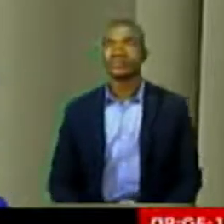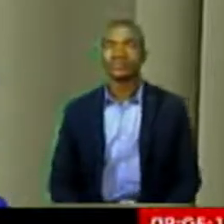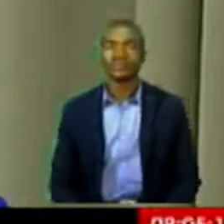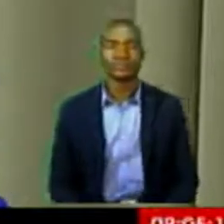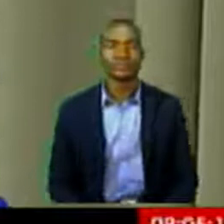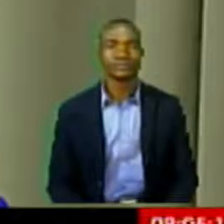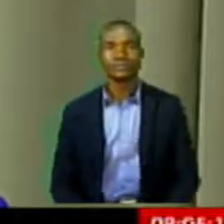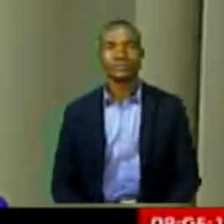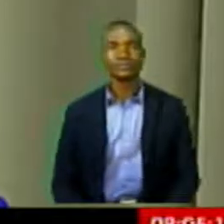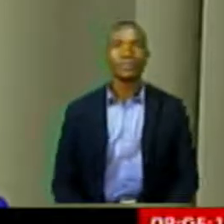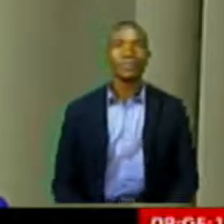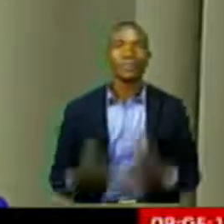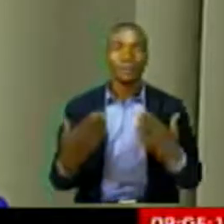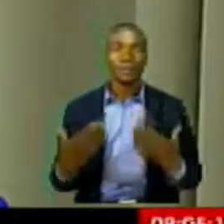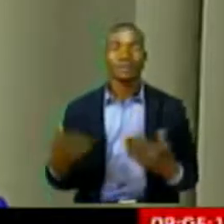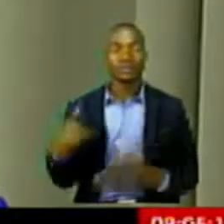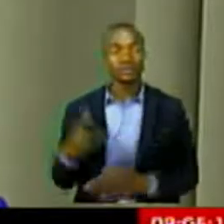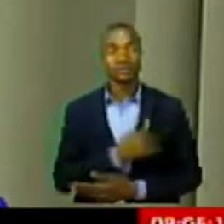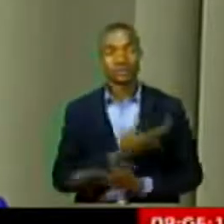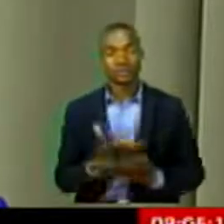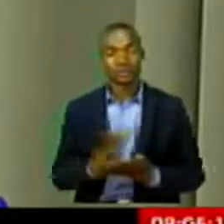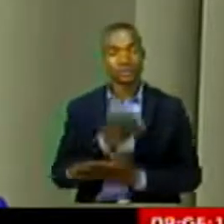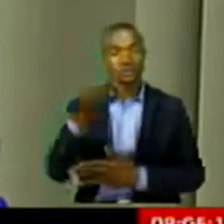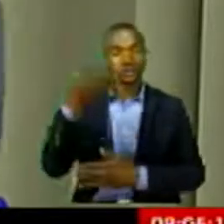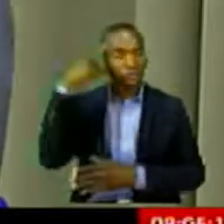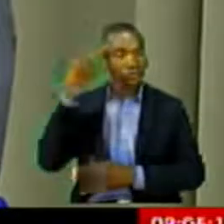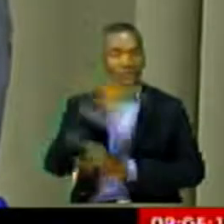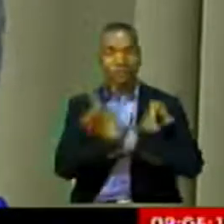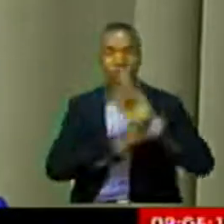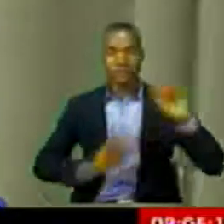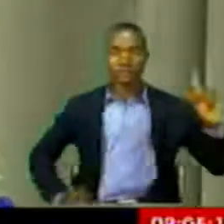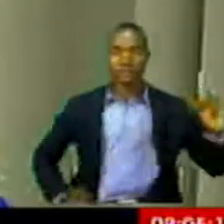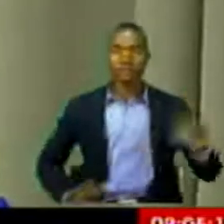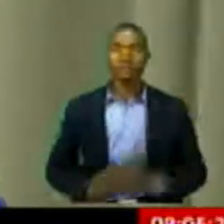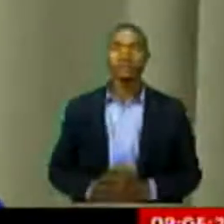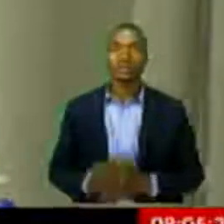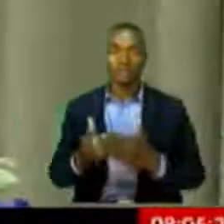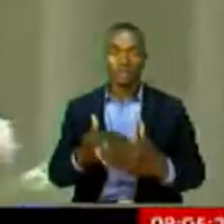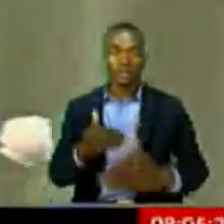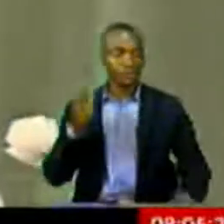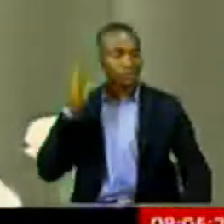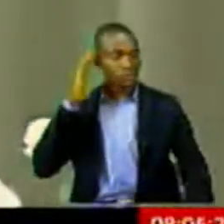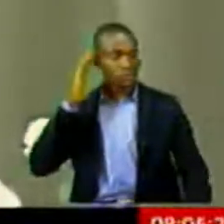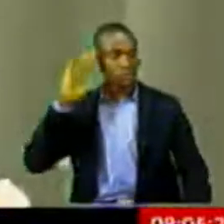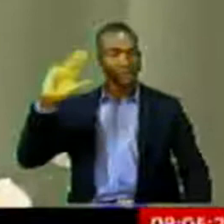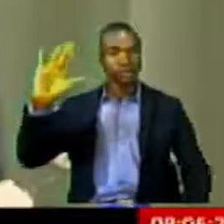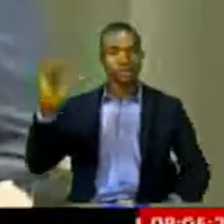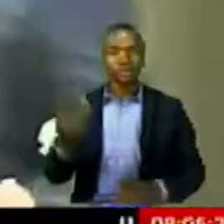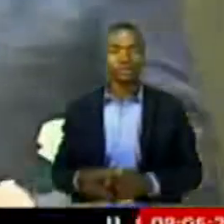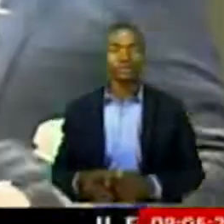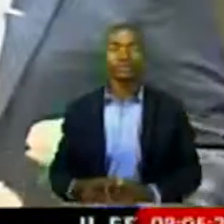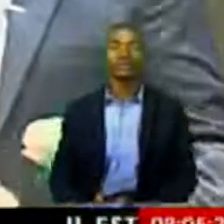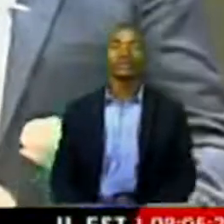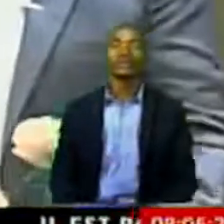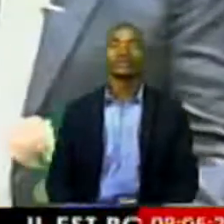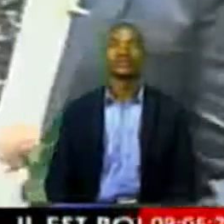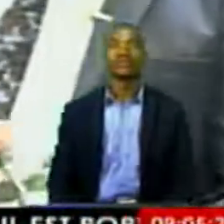Maintenant, nous allons louer le Seigneur. Now we are going to praise the Lord. Avant d'écouter sa parole. Before listening to his word.